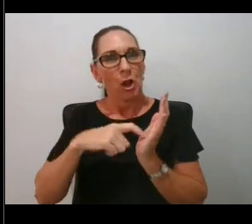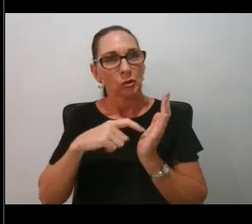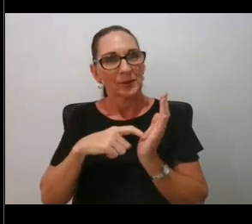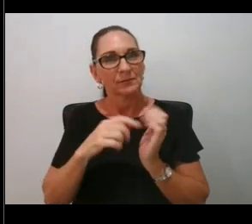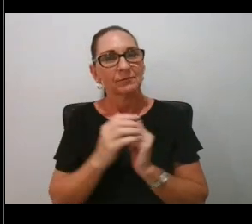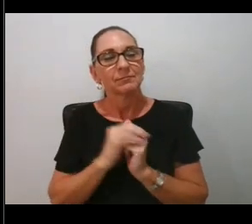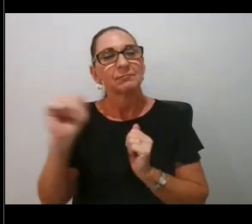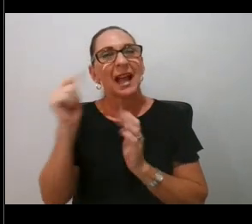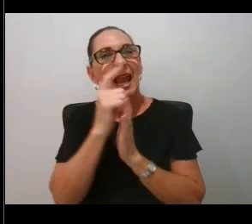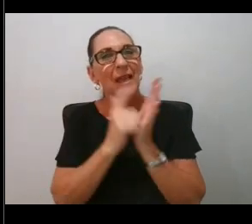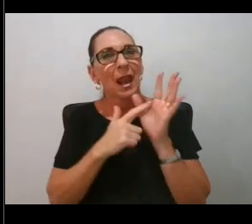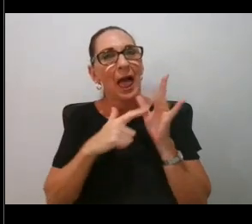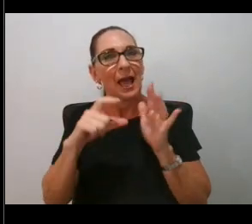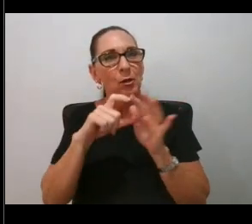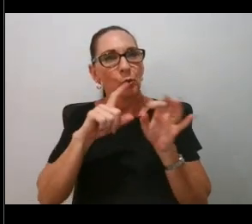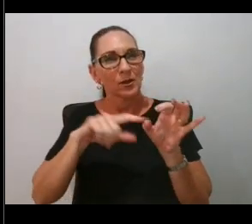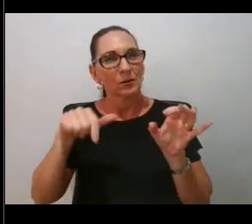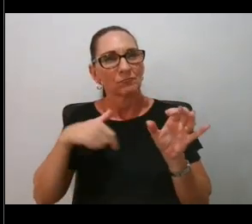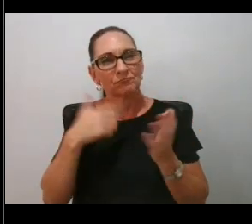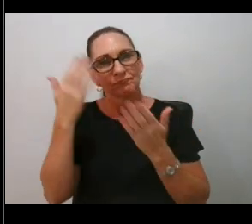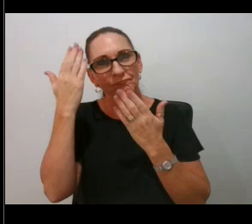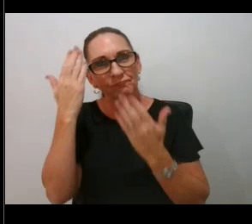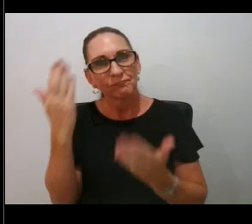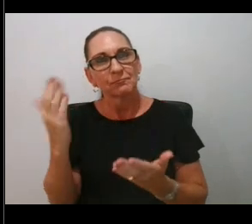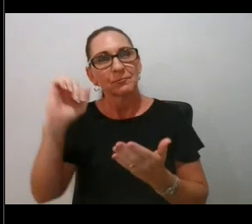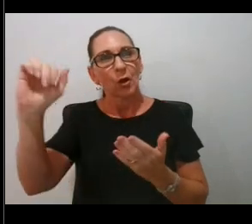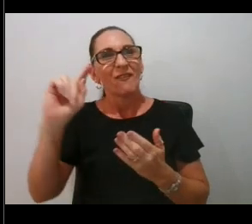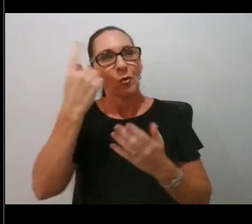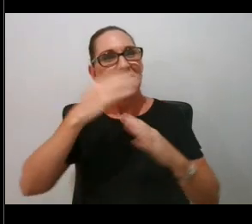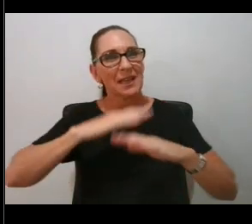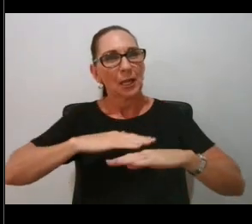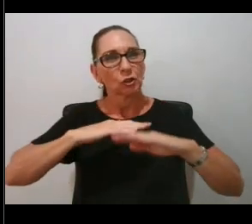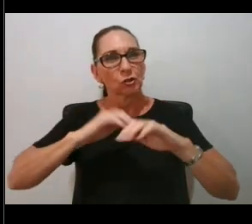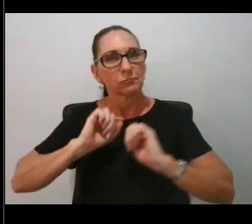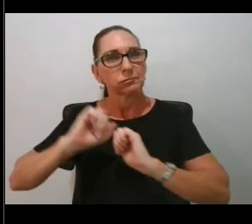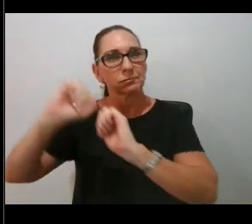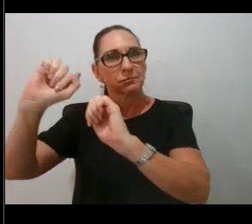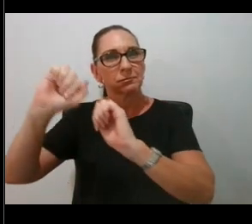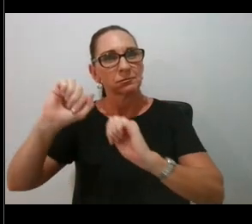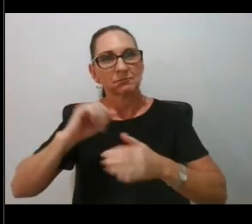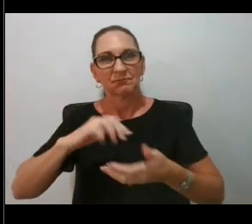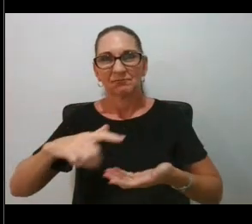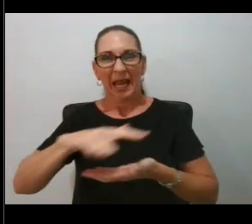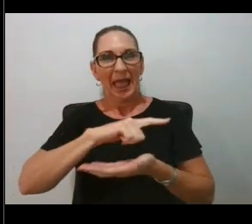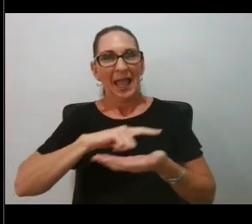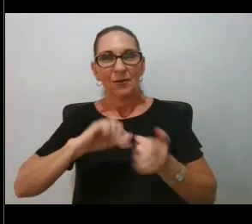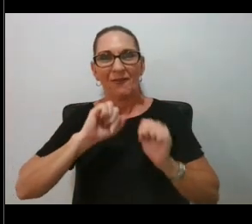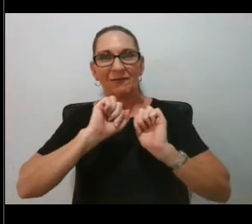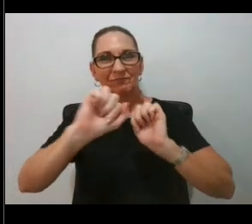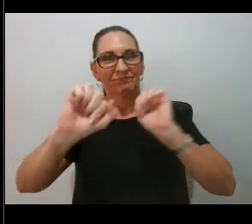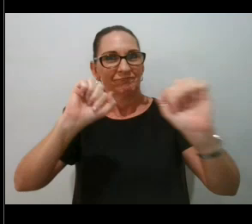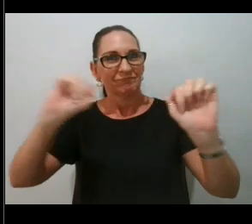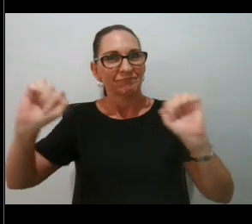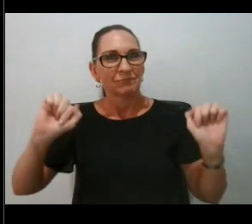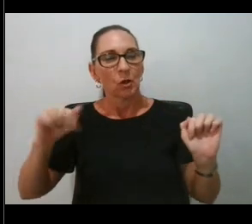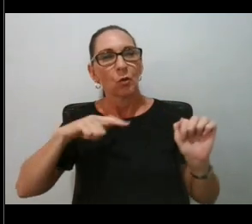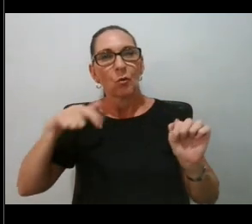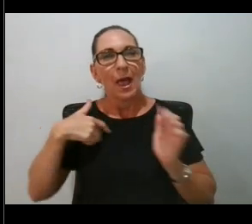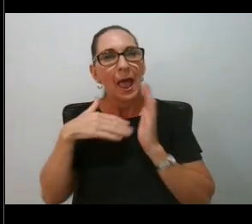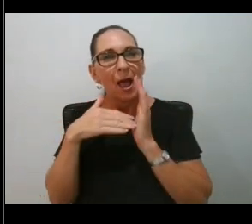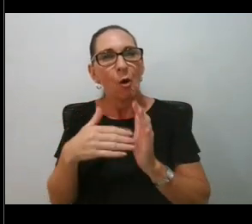Queensland acknowledges and respects the First Nations custodians of the land where our offices stand and where we work to help disadvantaged